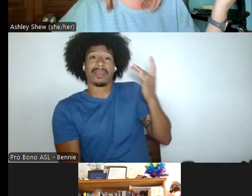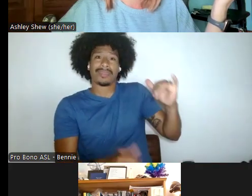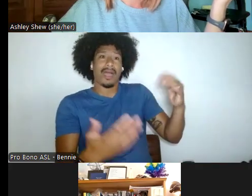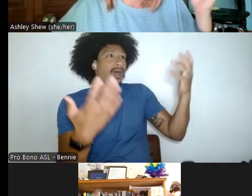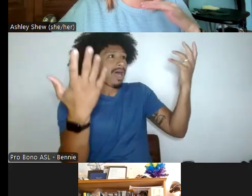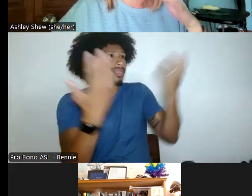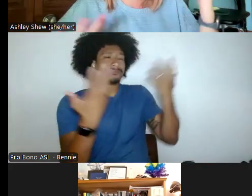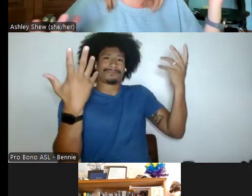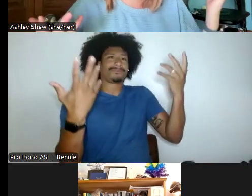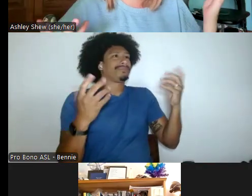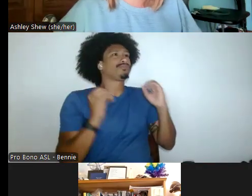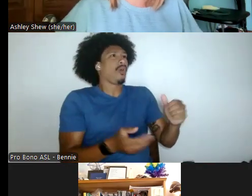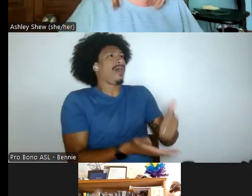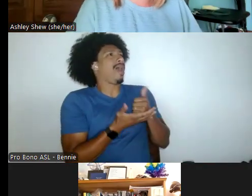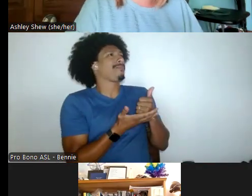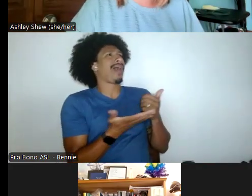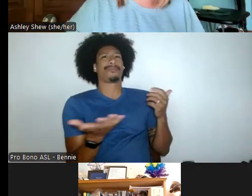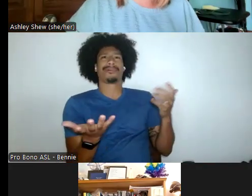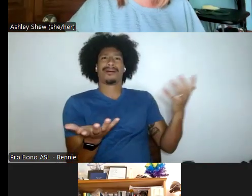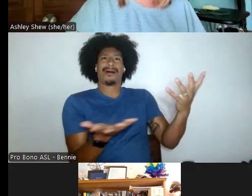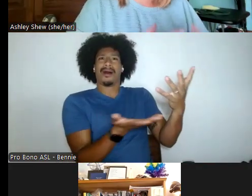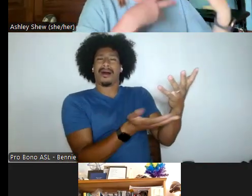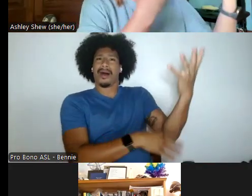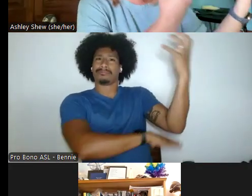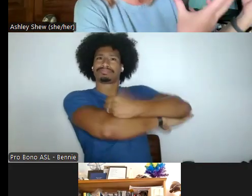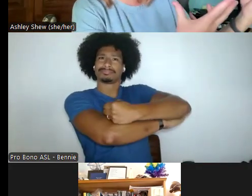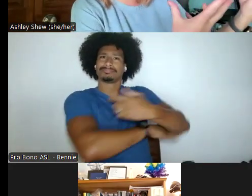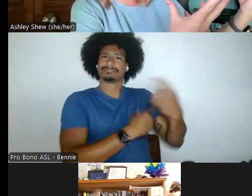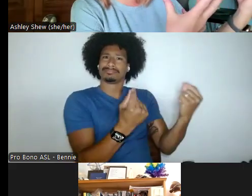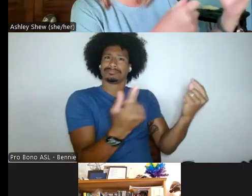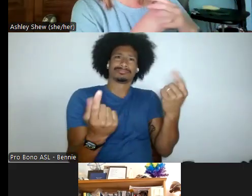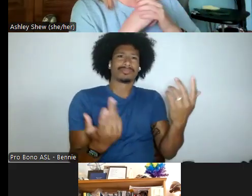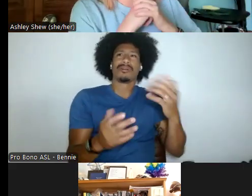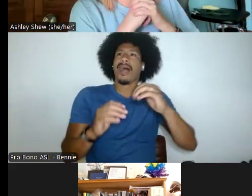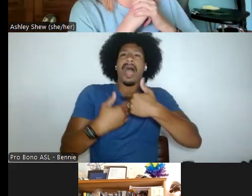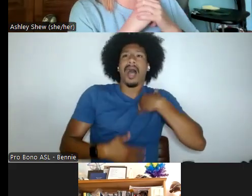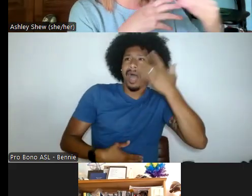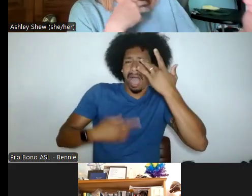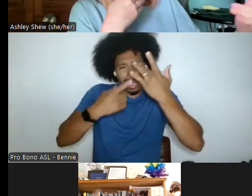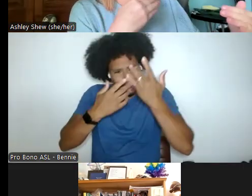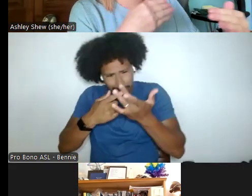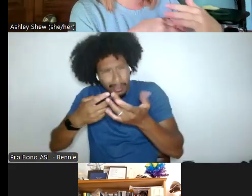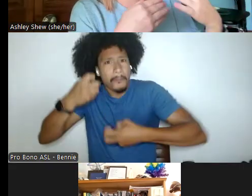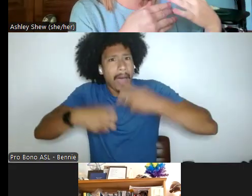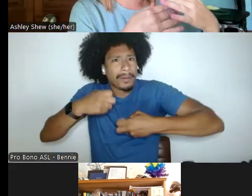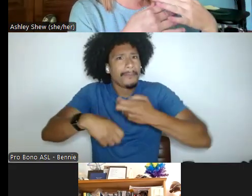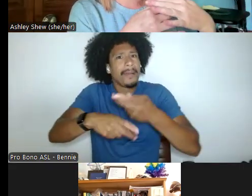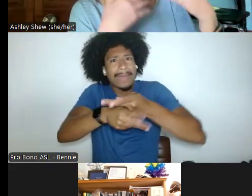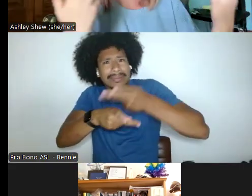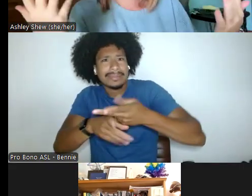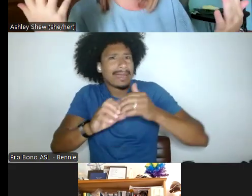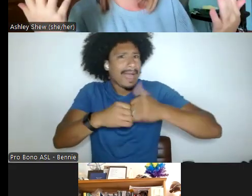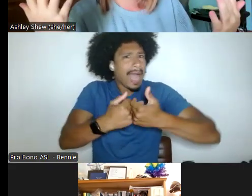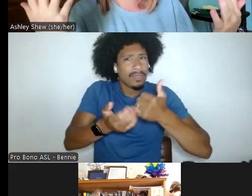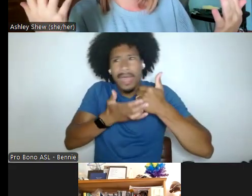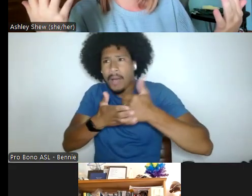help, right? There was no one who was there to say take over the maintenance issues, or some